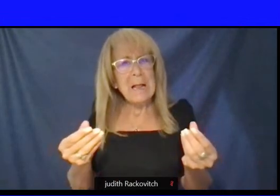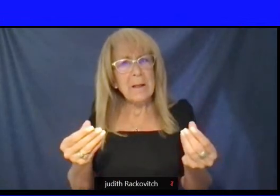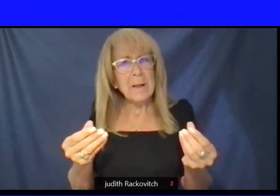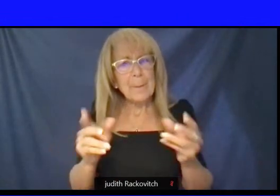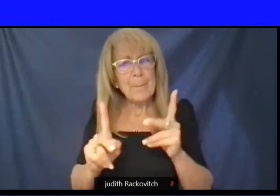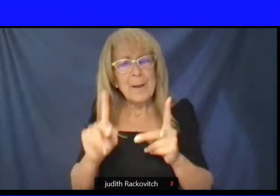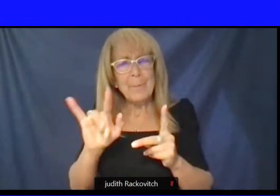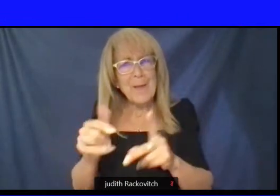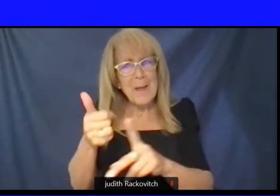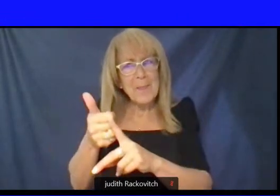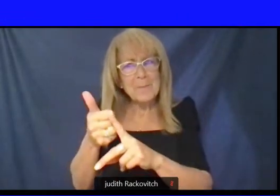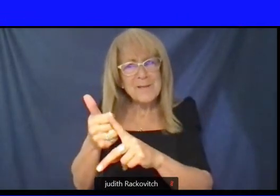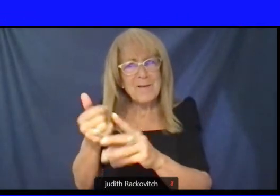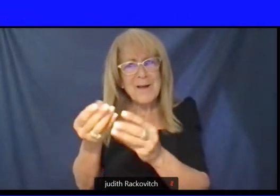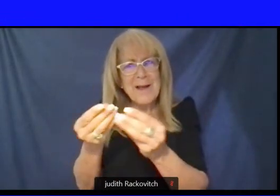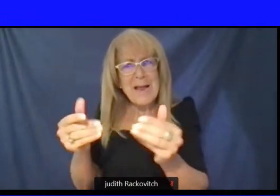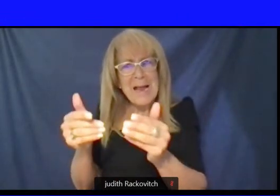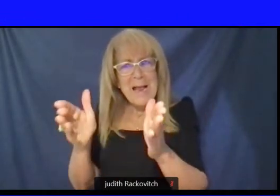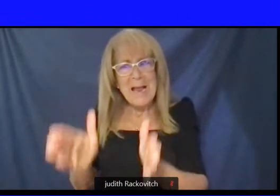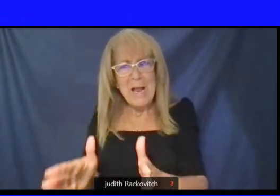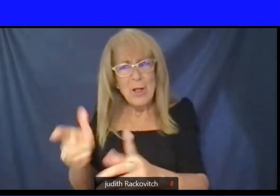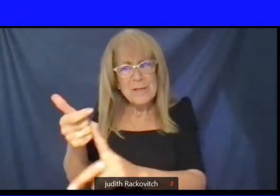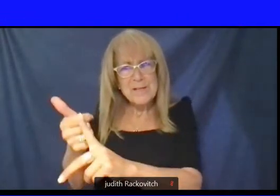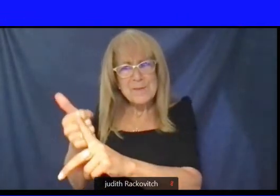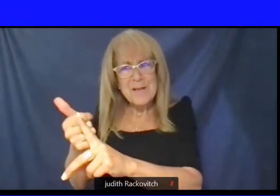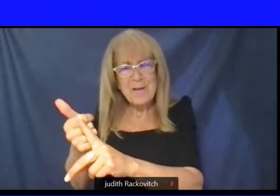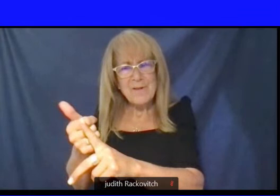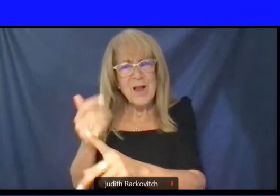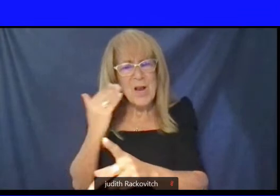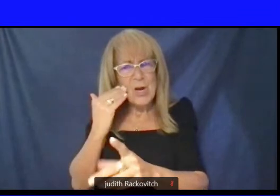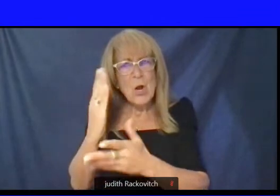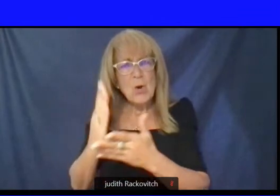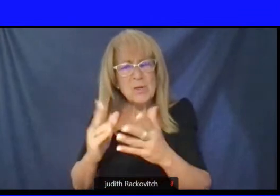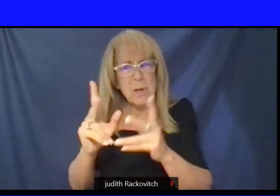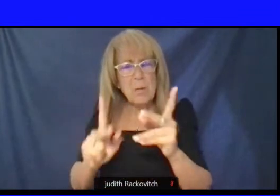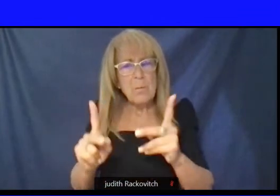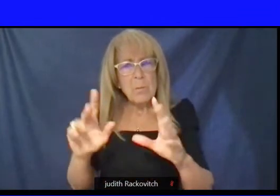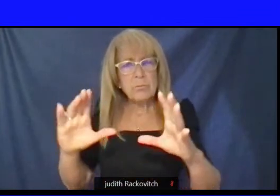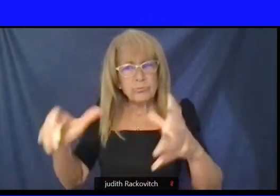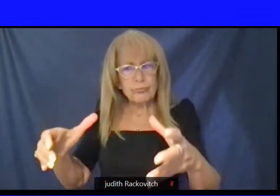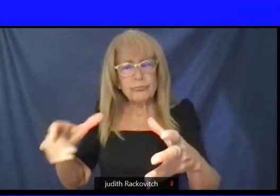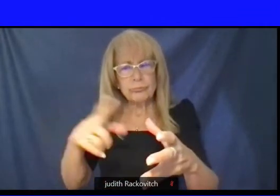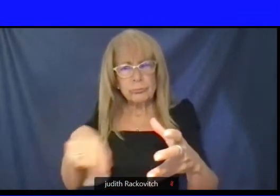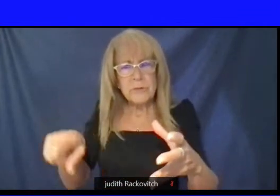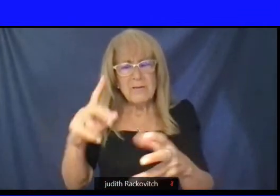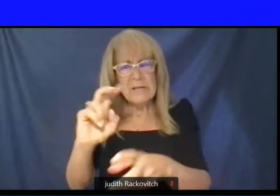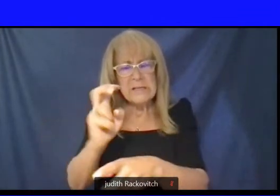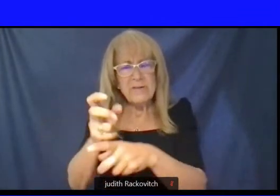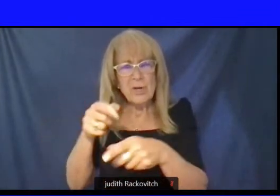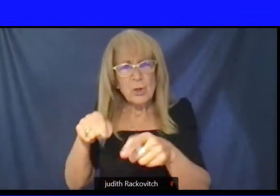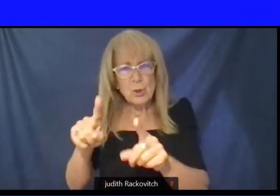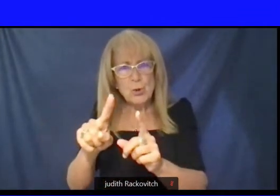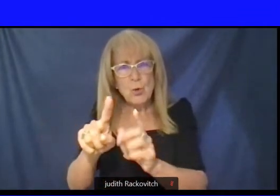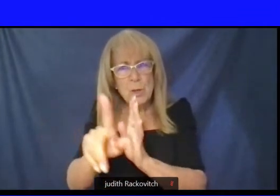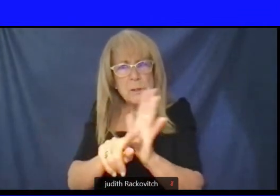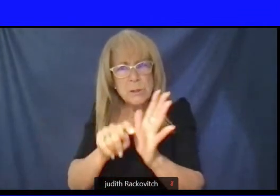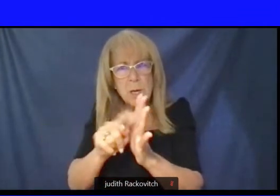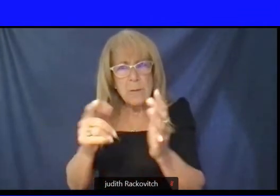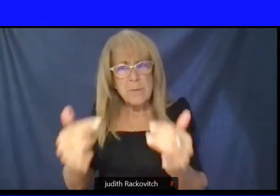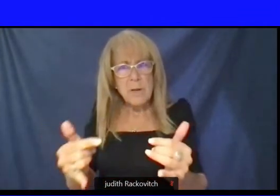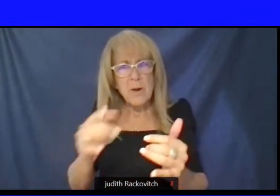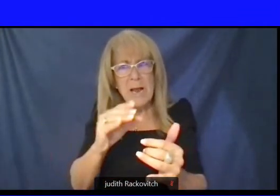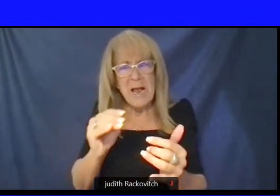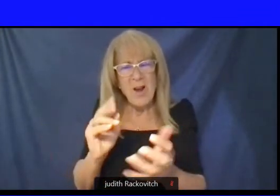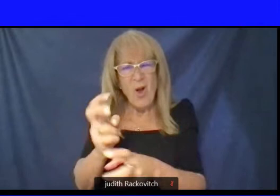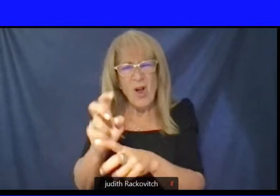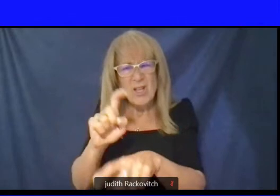looked at the individual participants to have a comfort that their success rates and so on are as good as